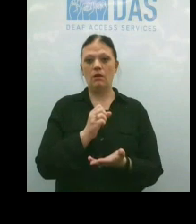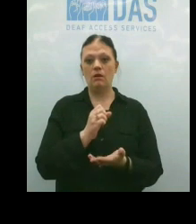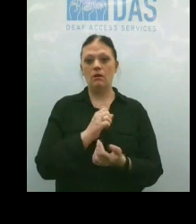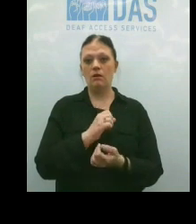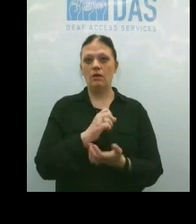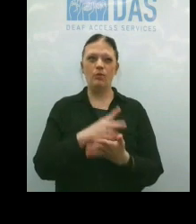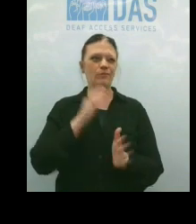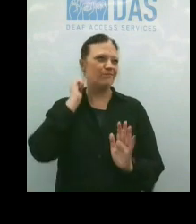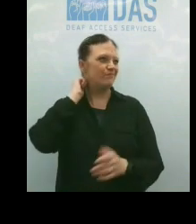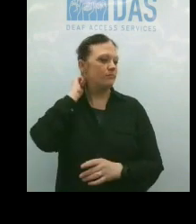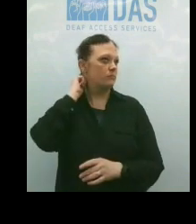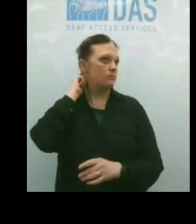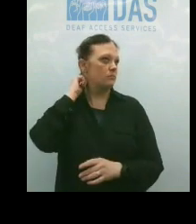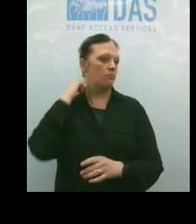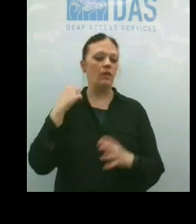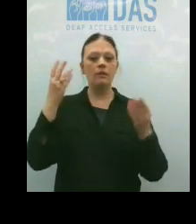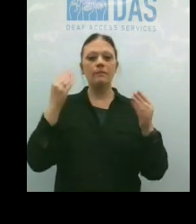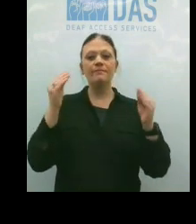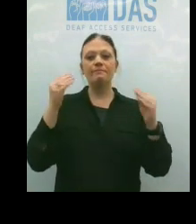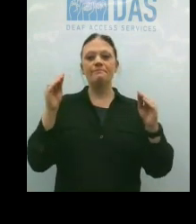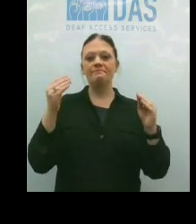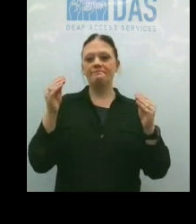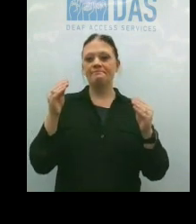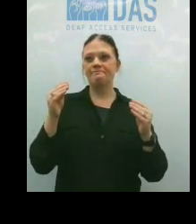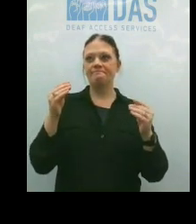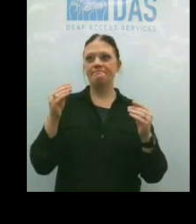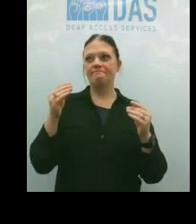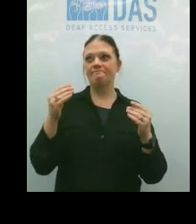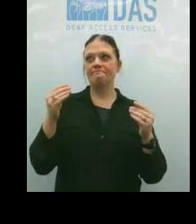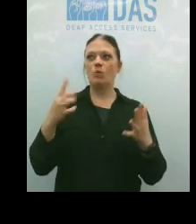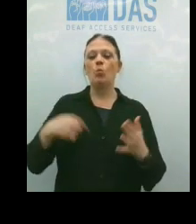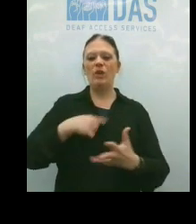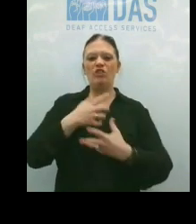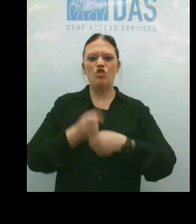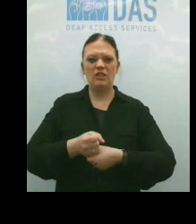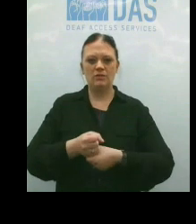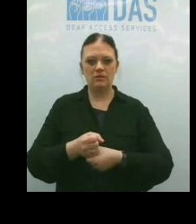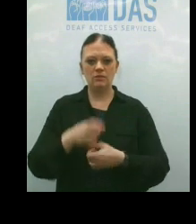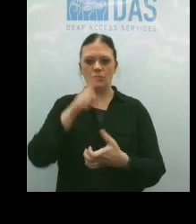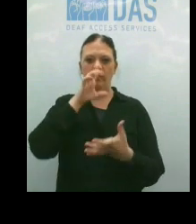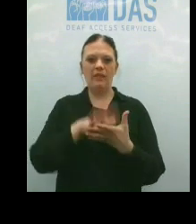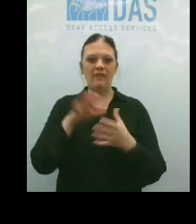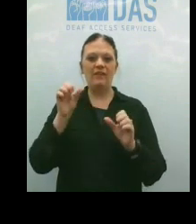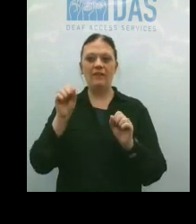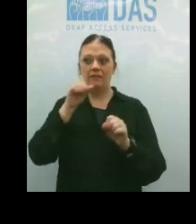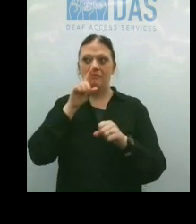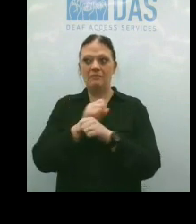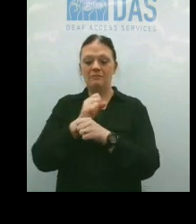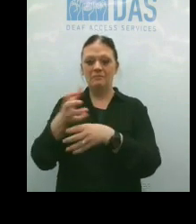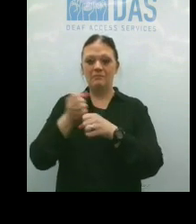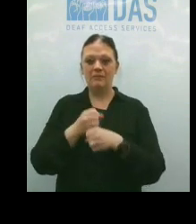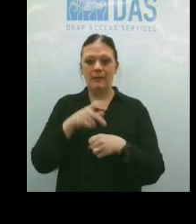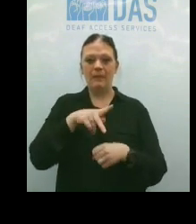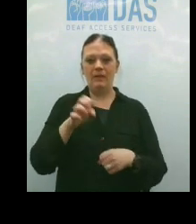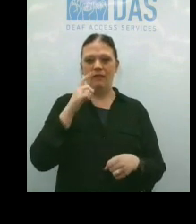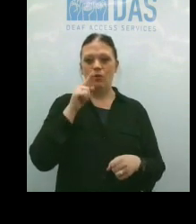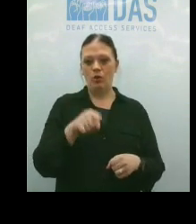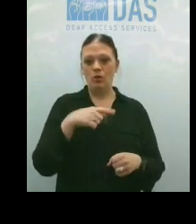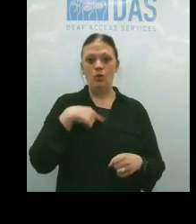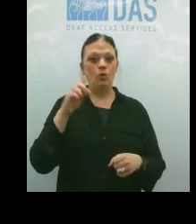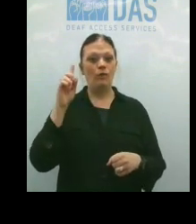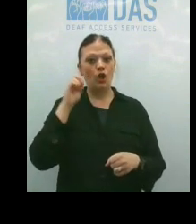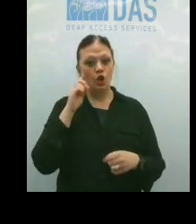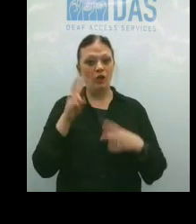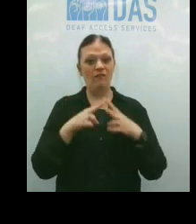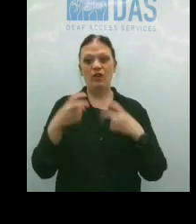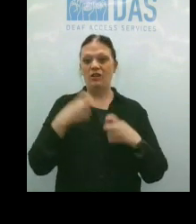not say approved, let's say vendors that we trust, who we believe can get actual PPEs for you. As you may have heard, this was